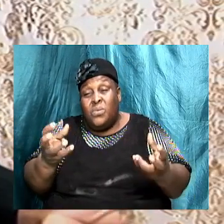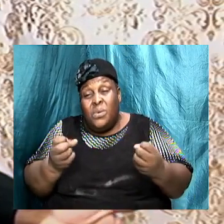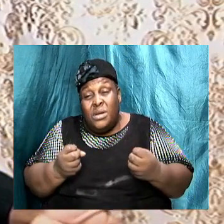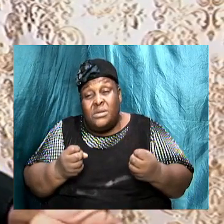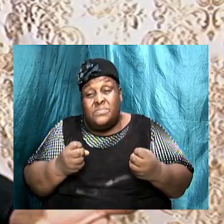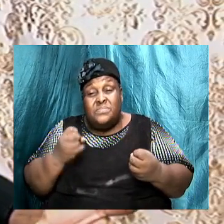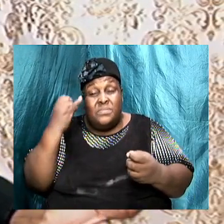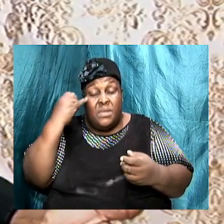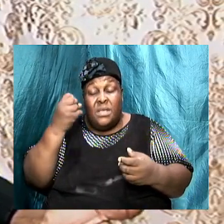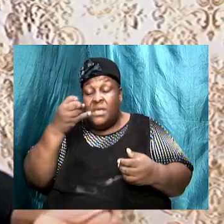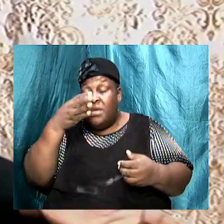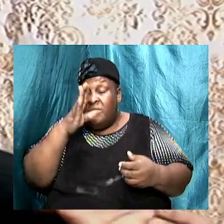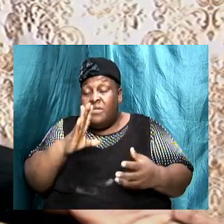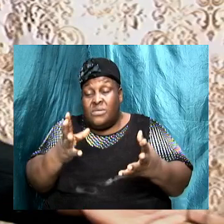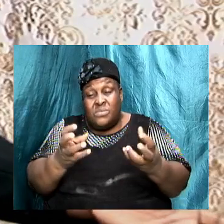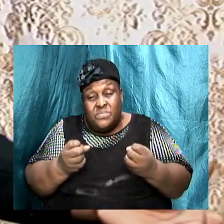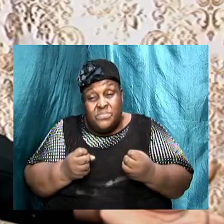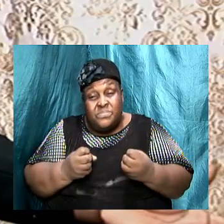it,